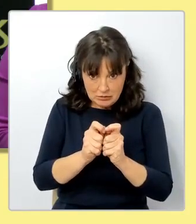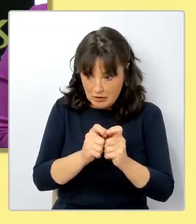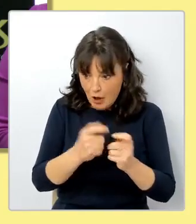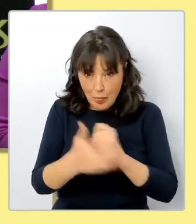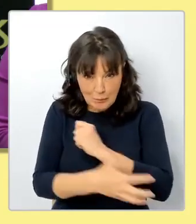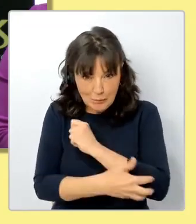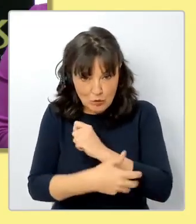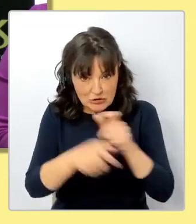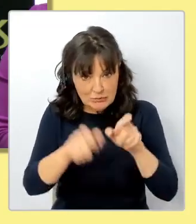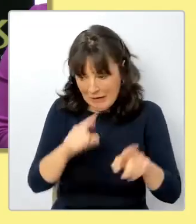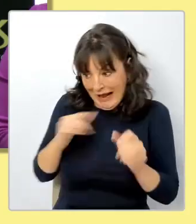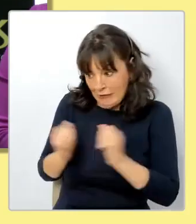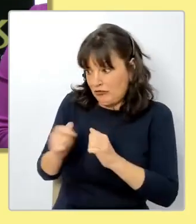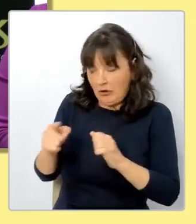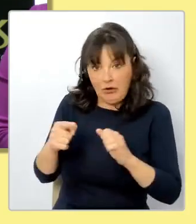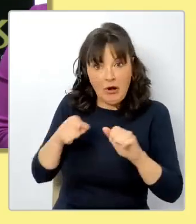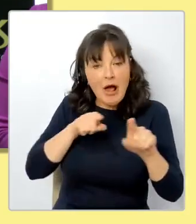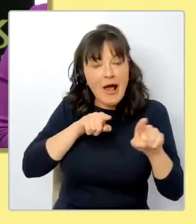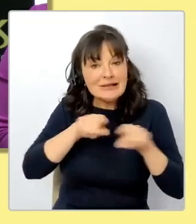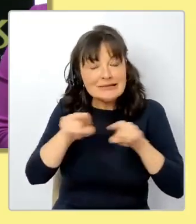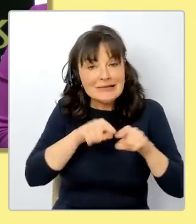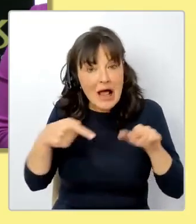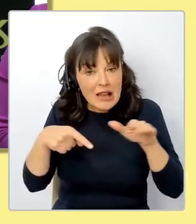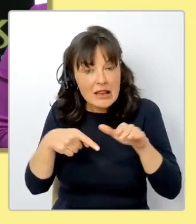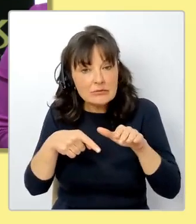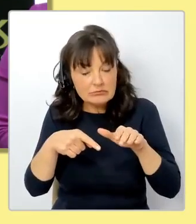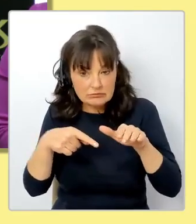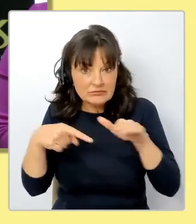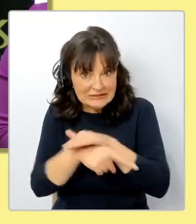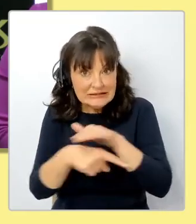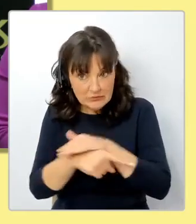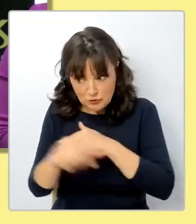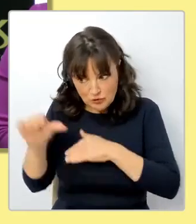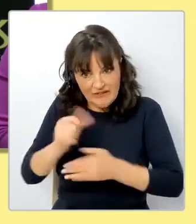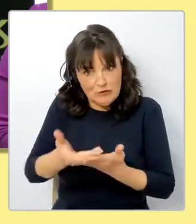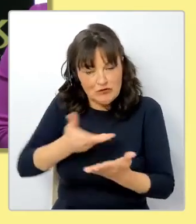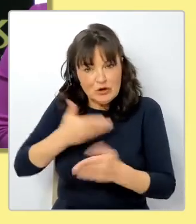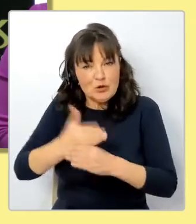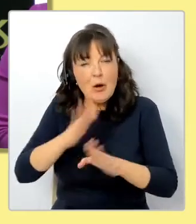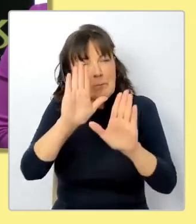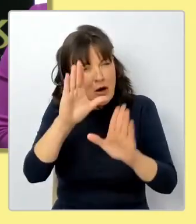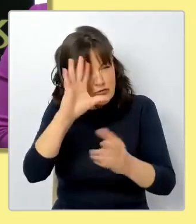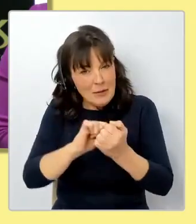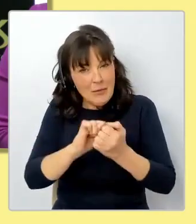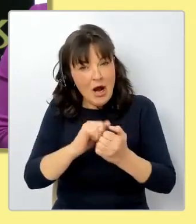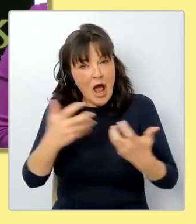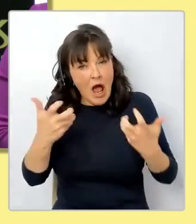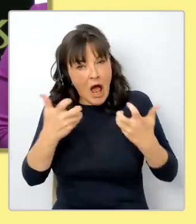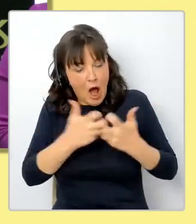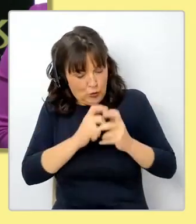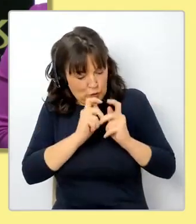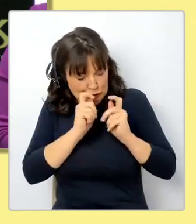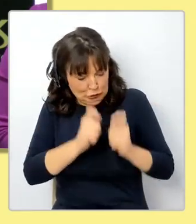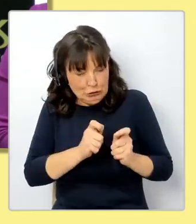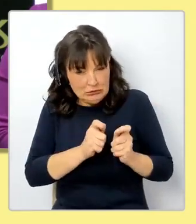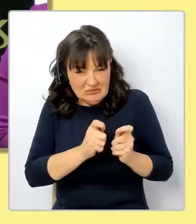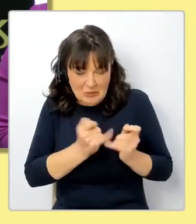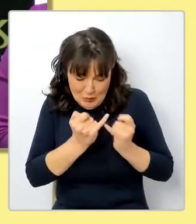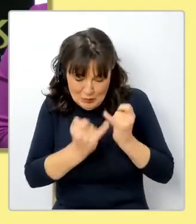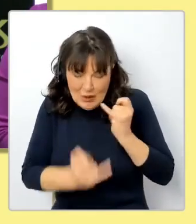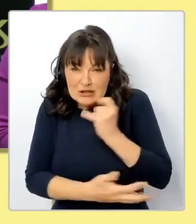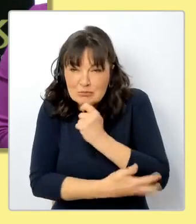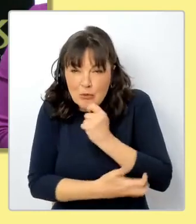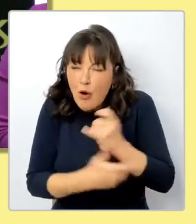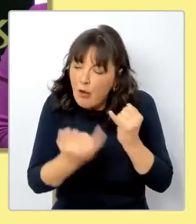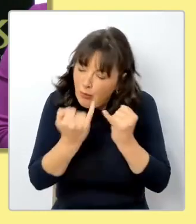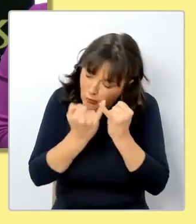work, how we treat the poorest and the most vulnerable in our society, and I'm not sure there are anybody, there are